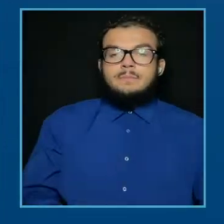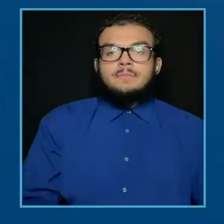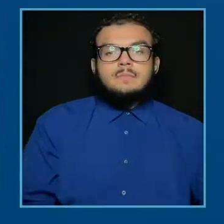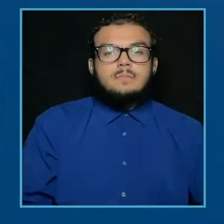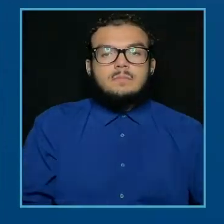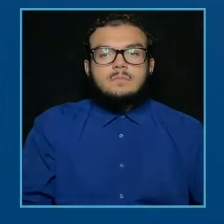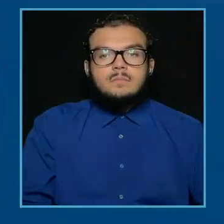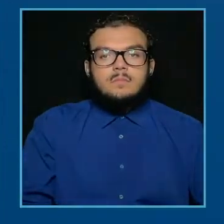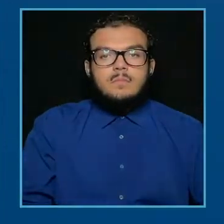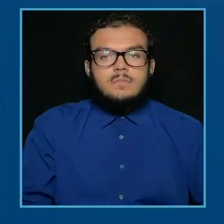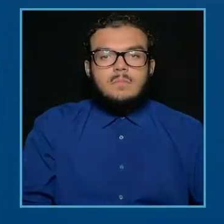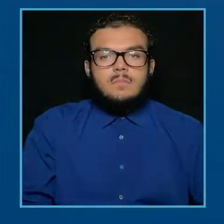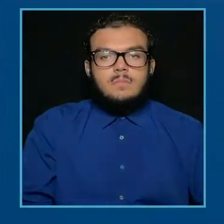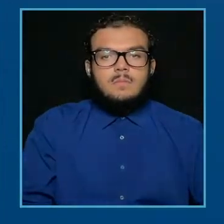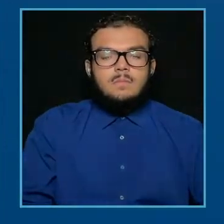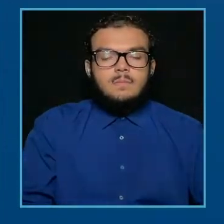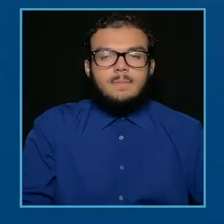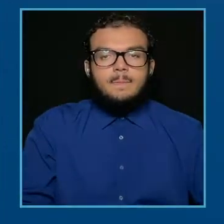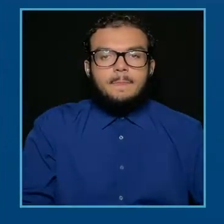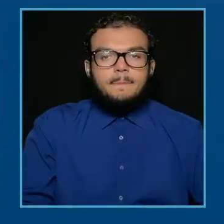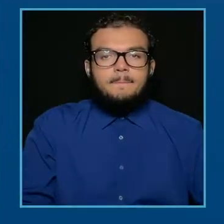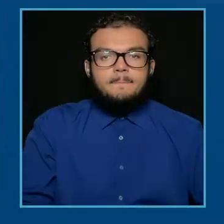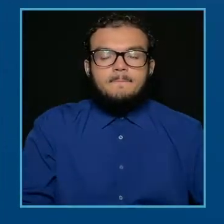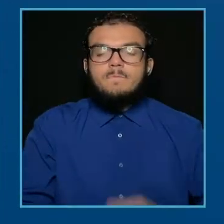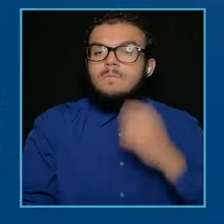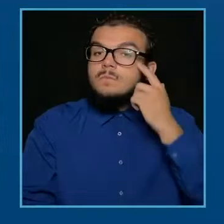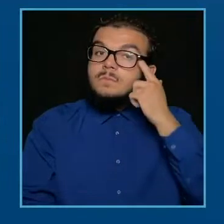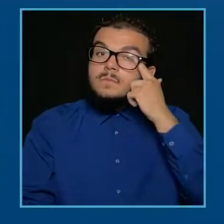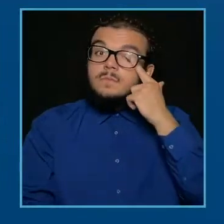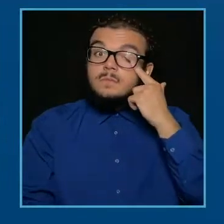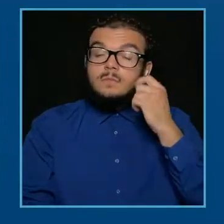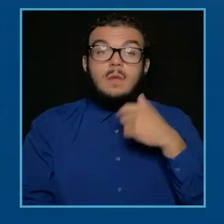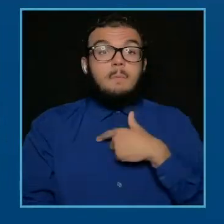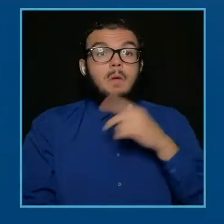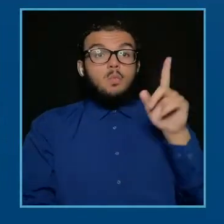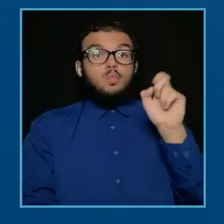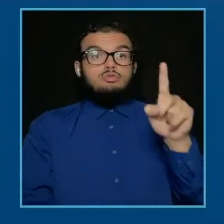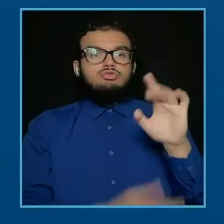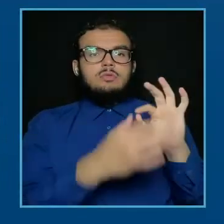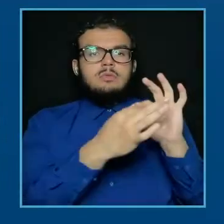think my question is in regards to this,